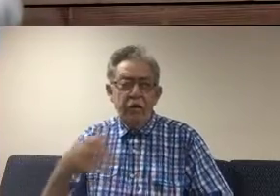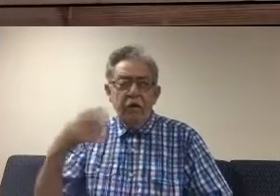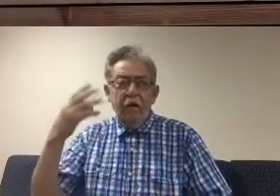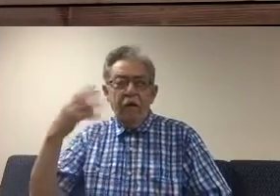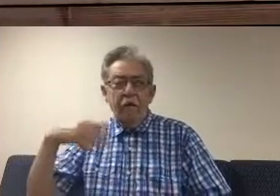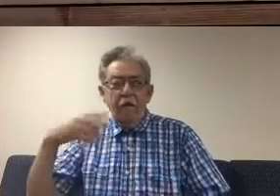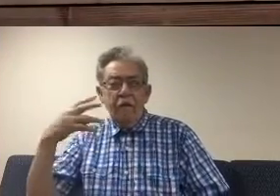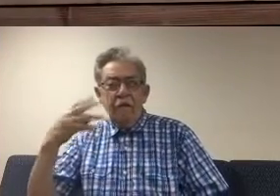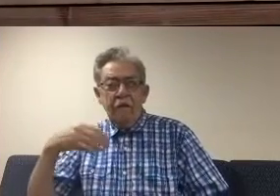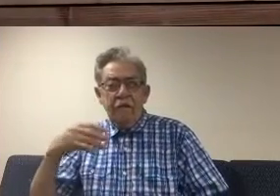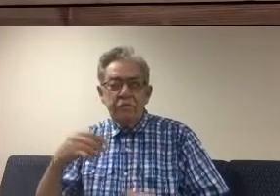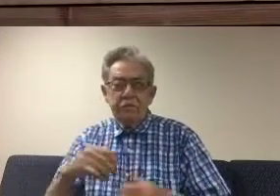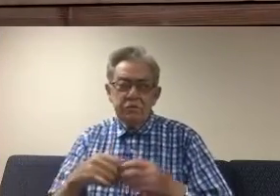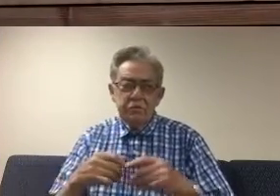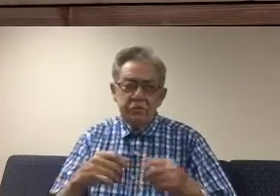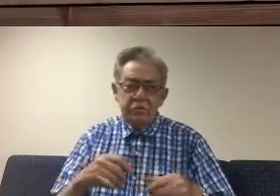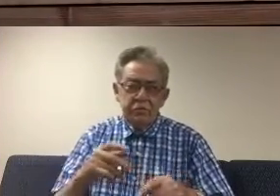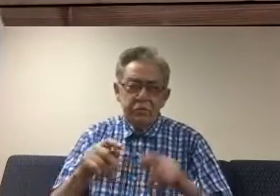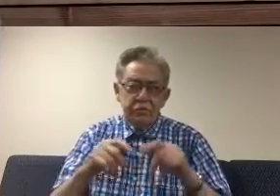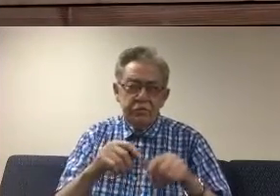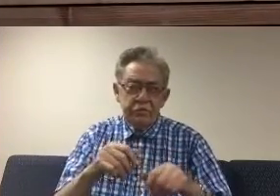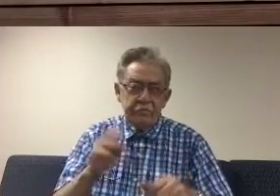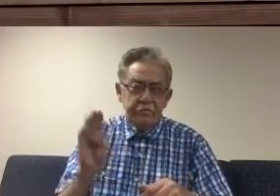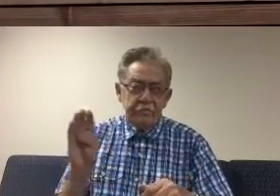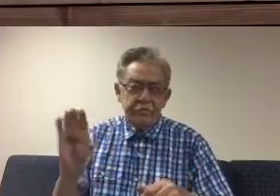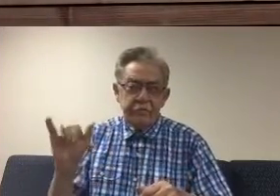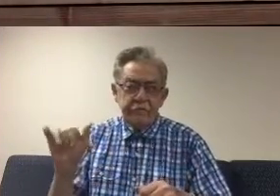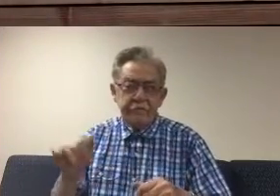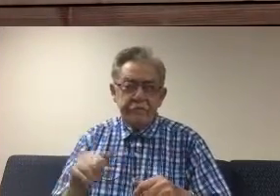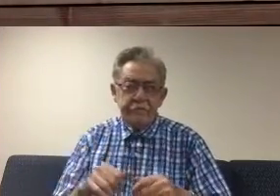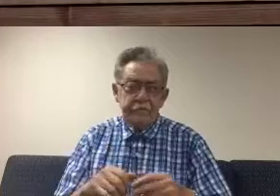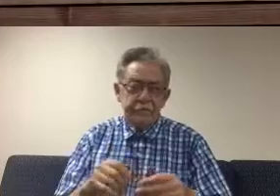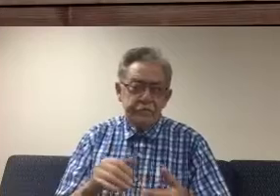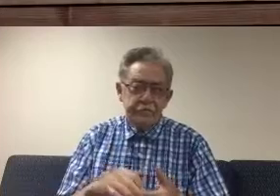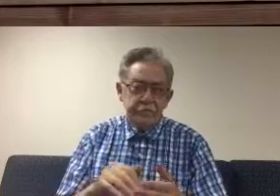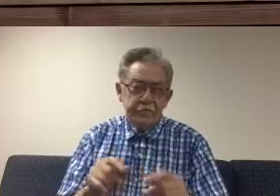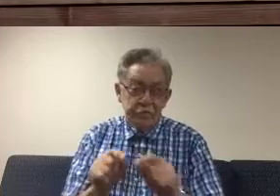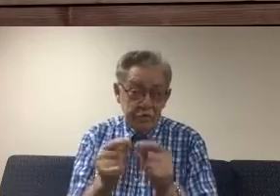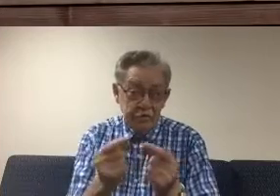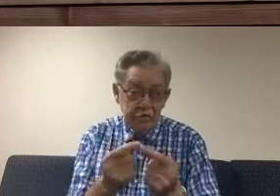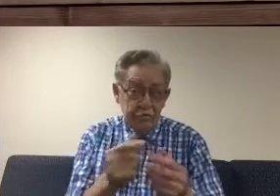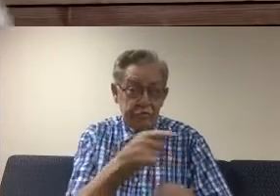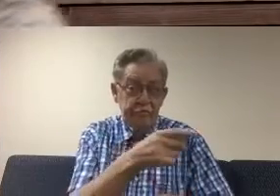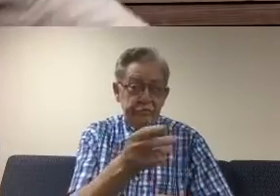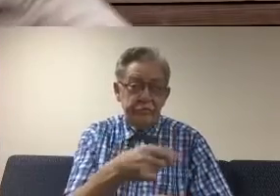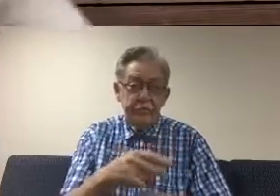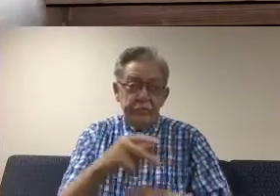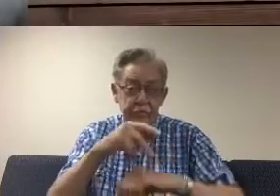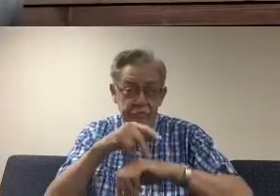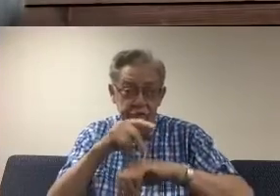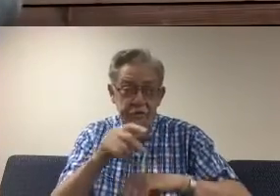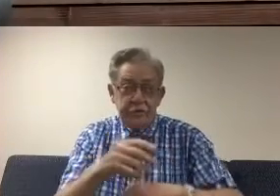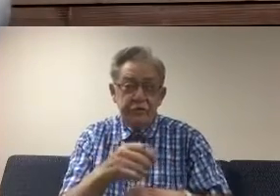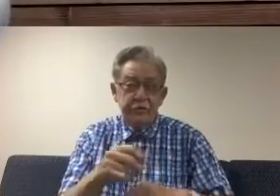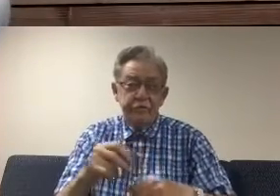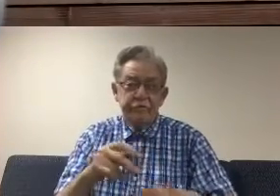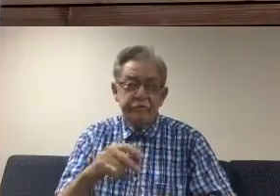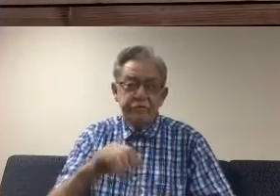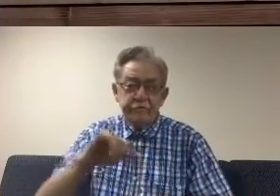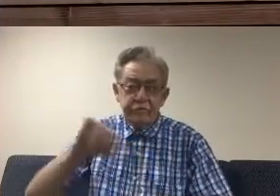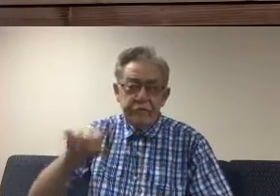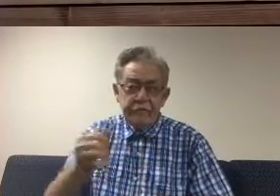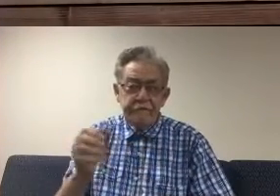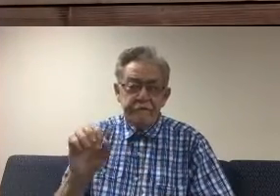guys being so eloquent and by the what's standing in front of them, this man who's been restored, that I don't know, let's just yell at